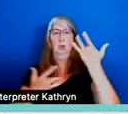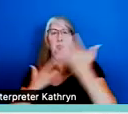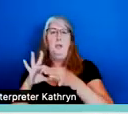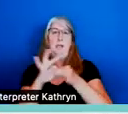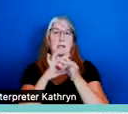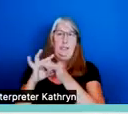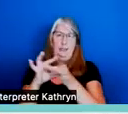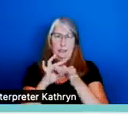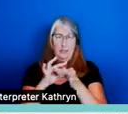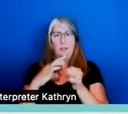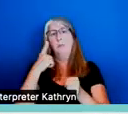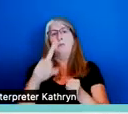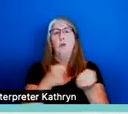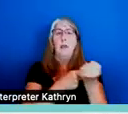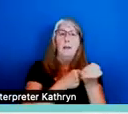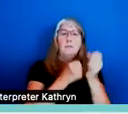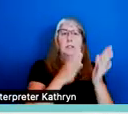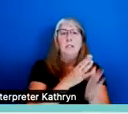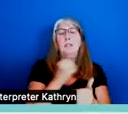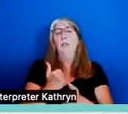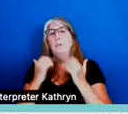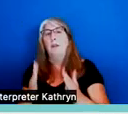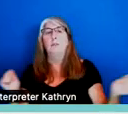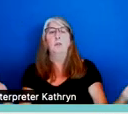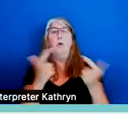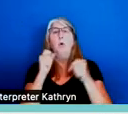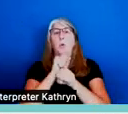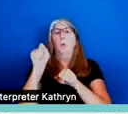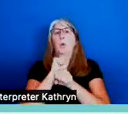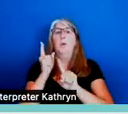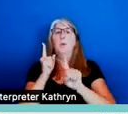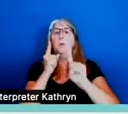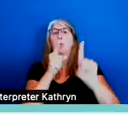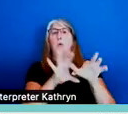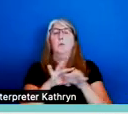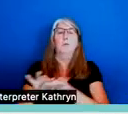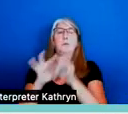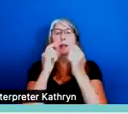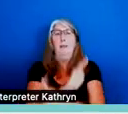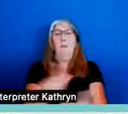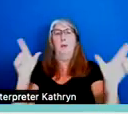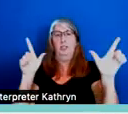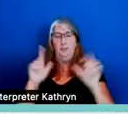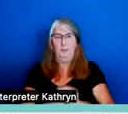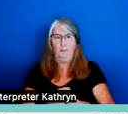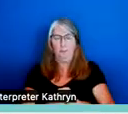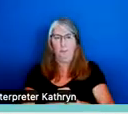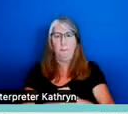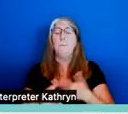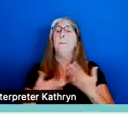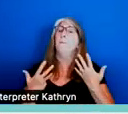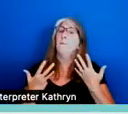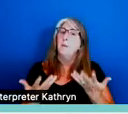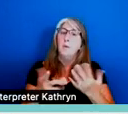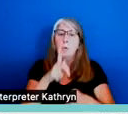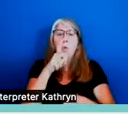connectedness for advocates and survivors and all who are working towards our collective liberation. So who